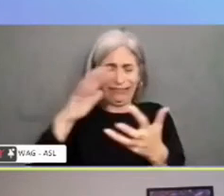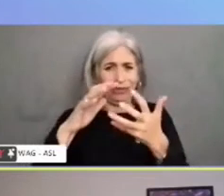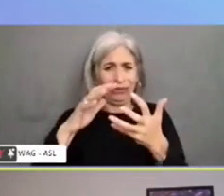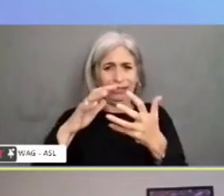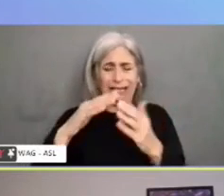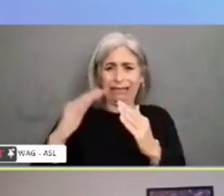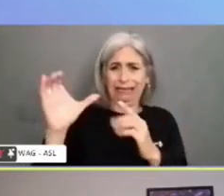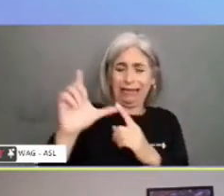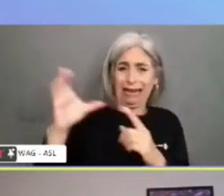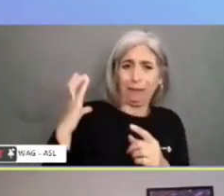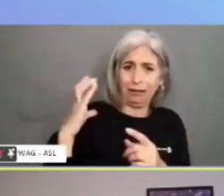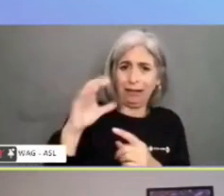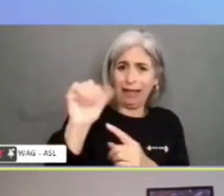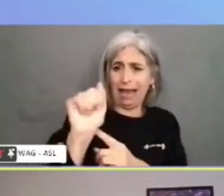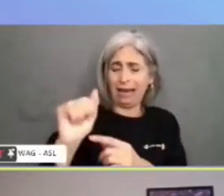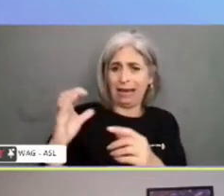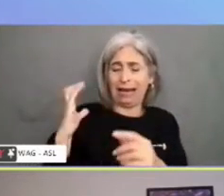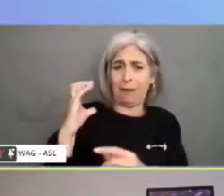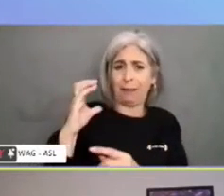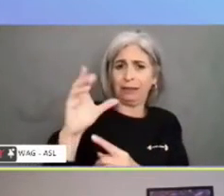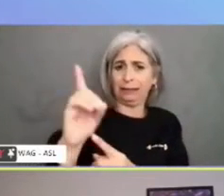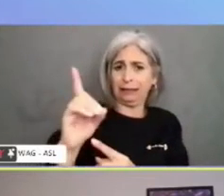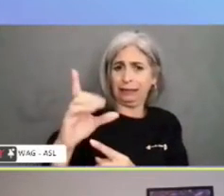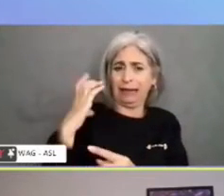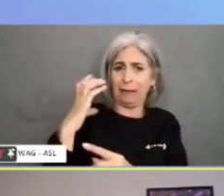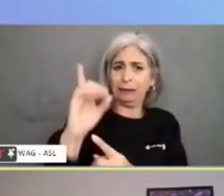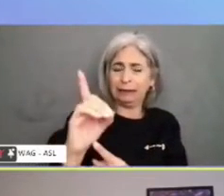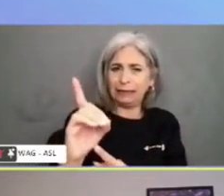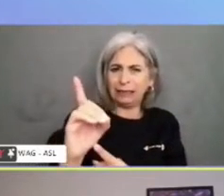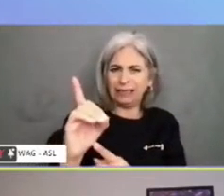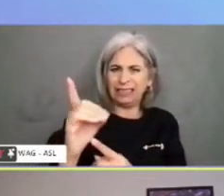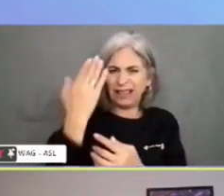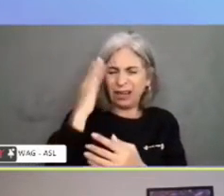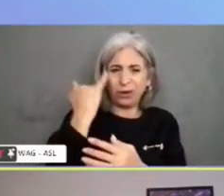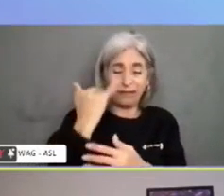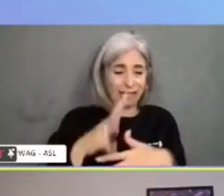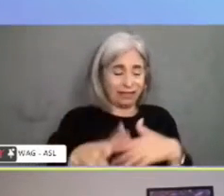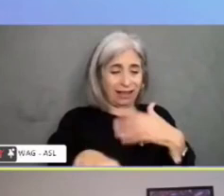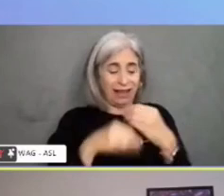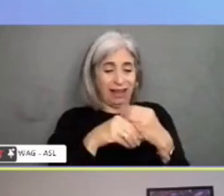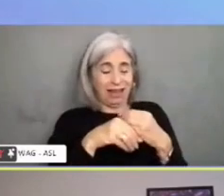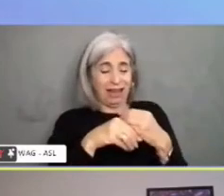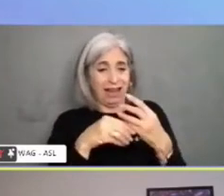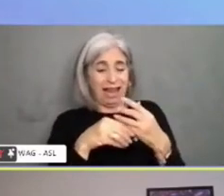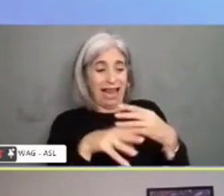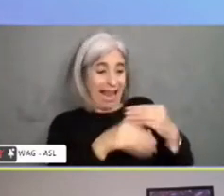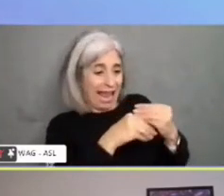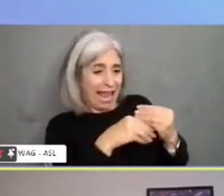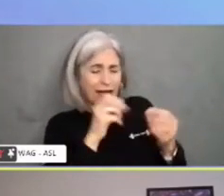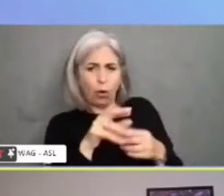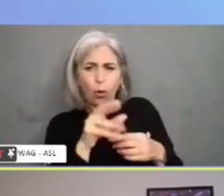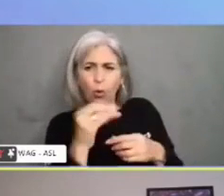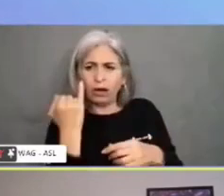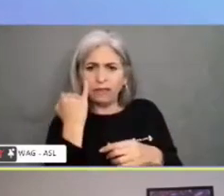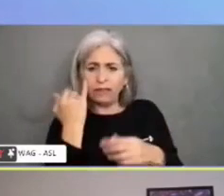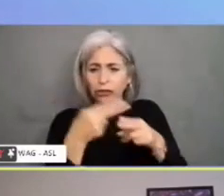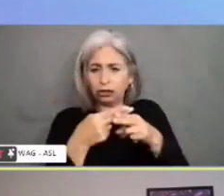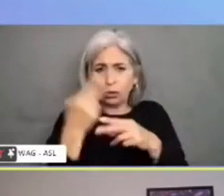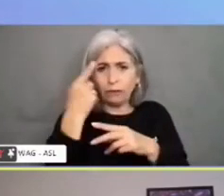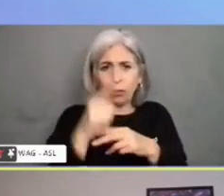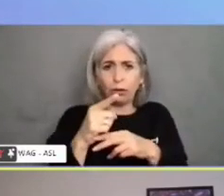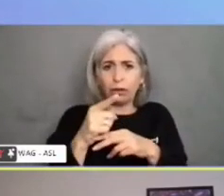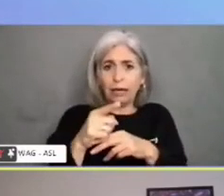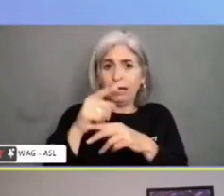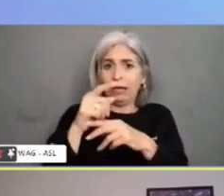capital D, and it doesn't know whether that's an uppercase add or whether it's, say, short for attention